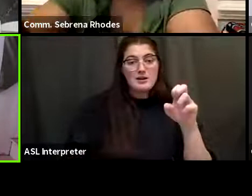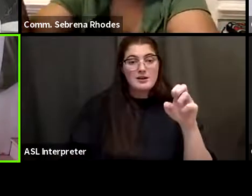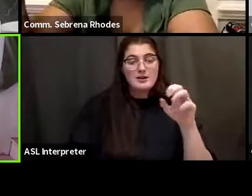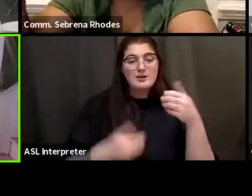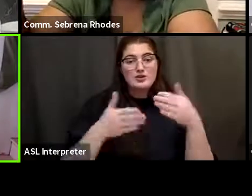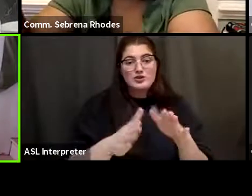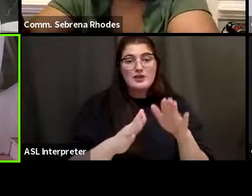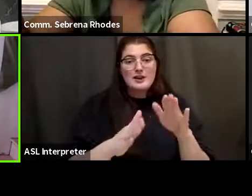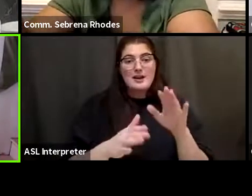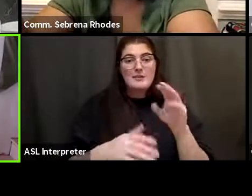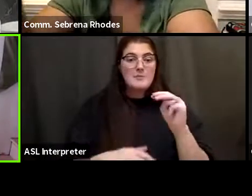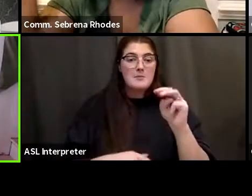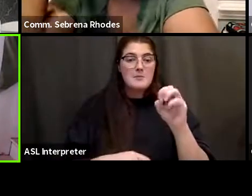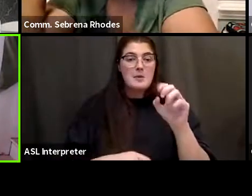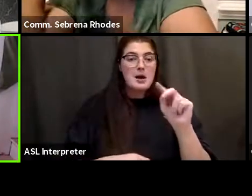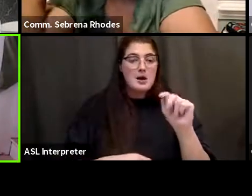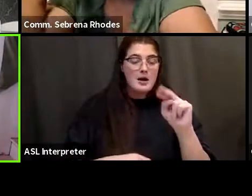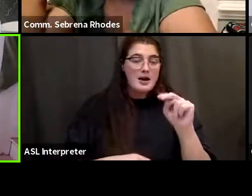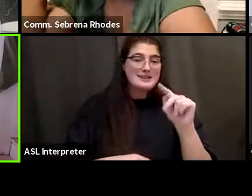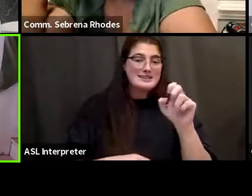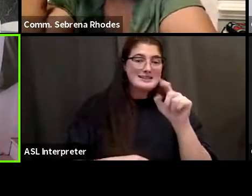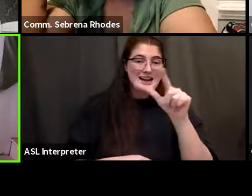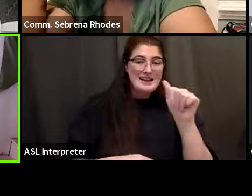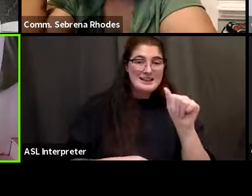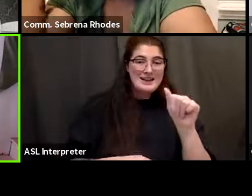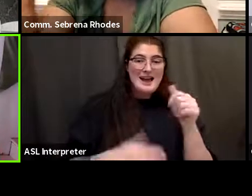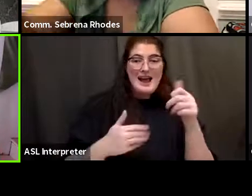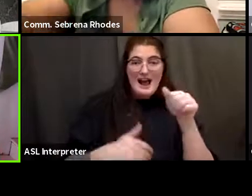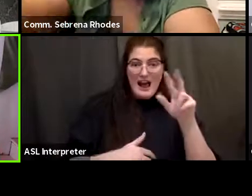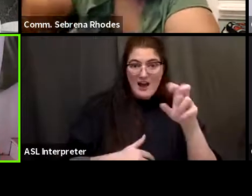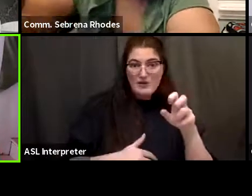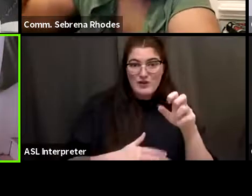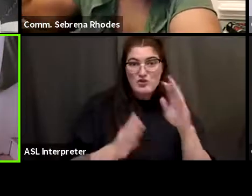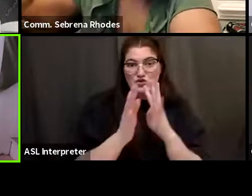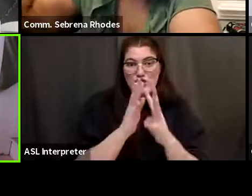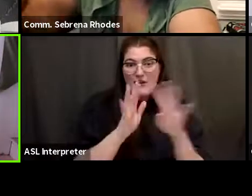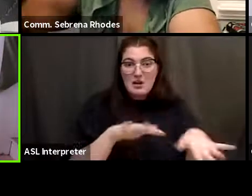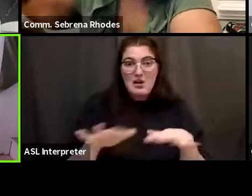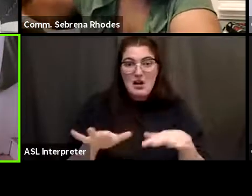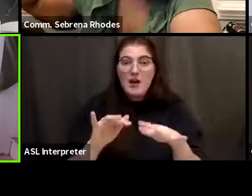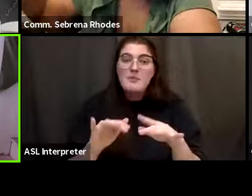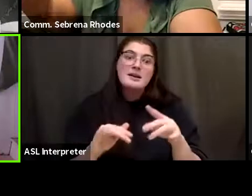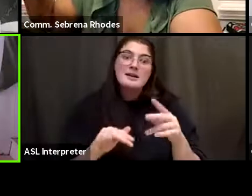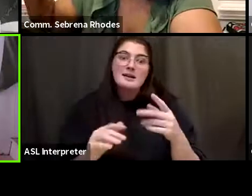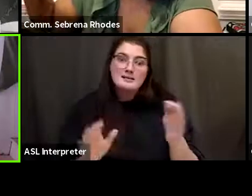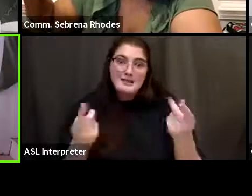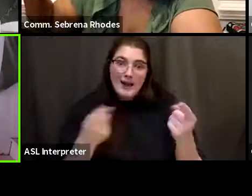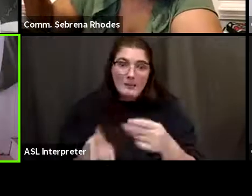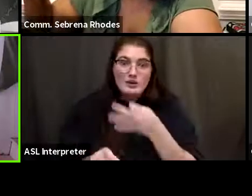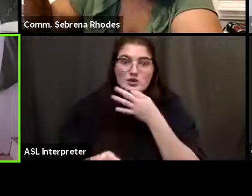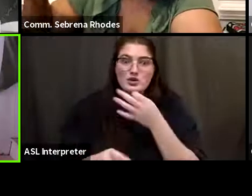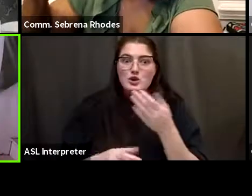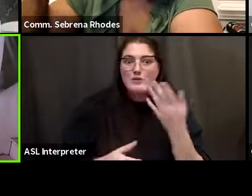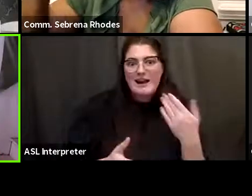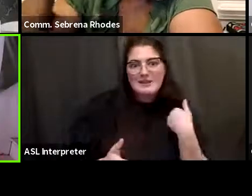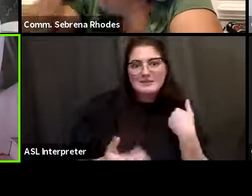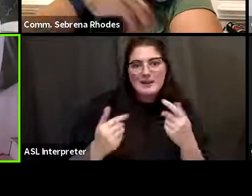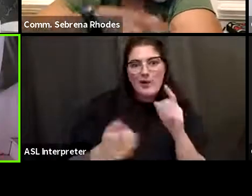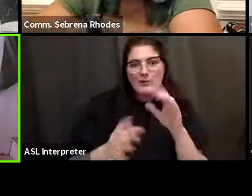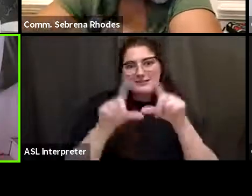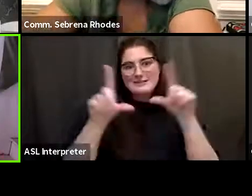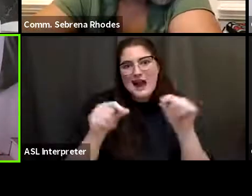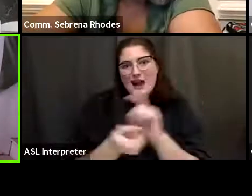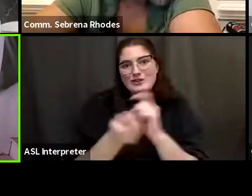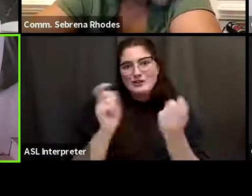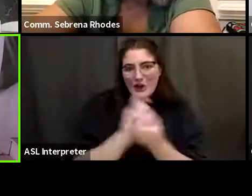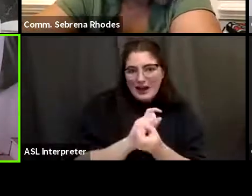traffic calming is happening very soon. We're already seeing some of the minor sign changes. You might have noticed it. I'm already hearing from people about that, so that's